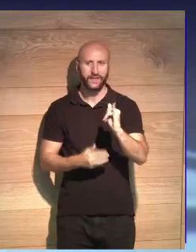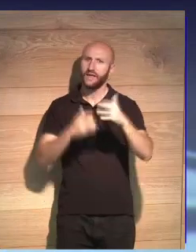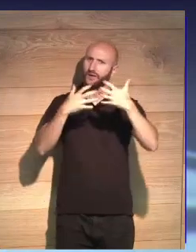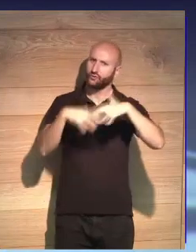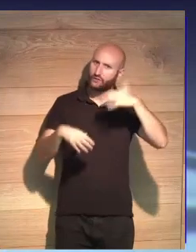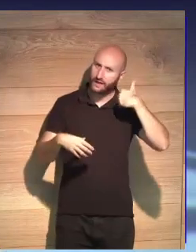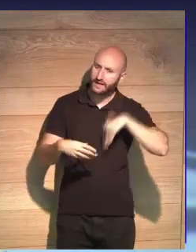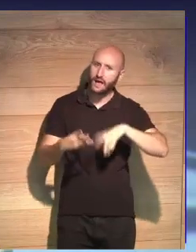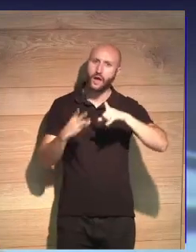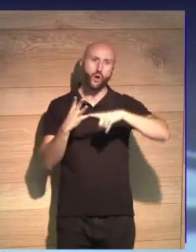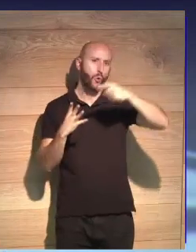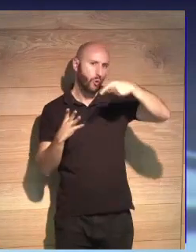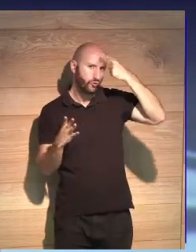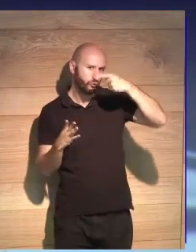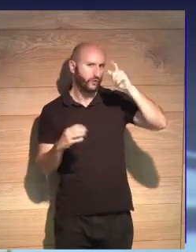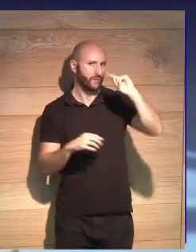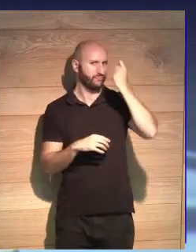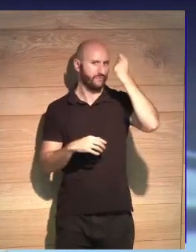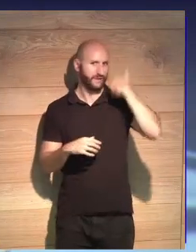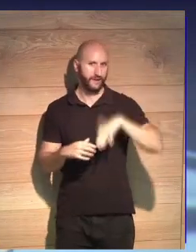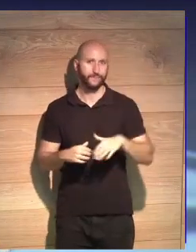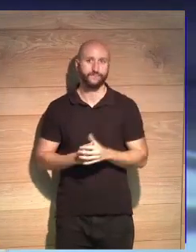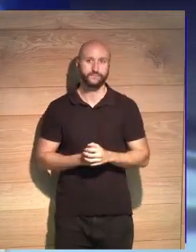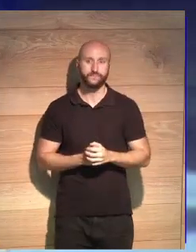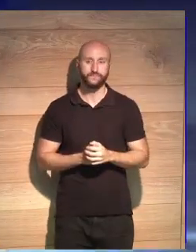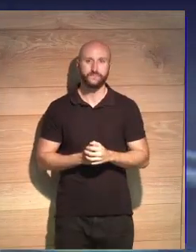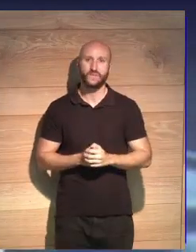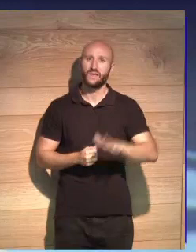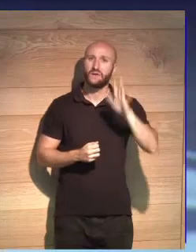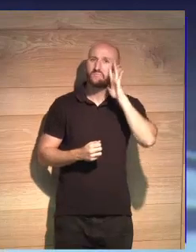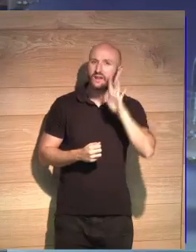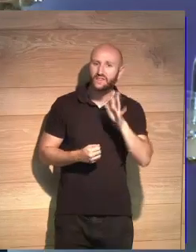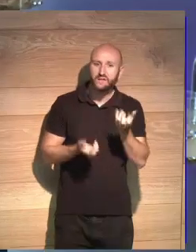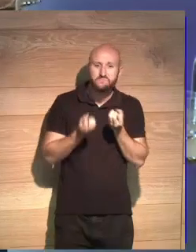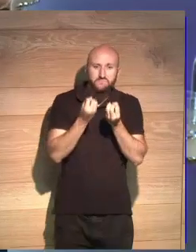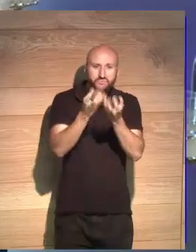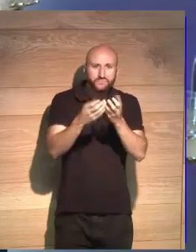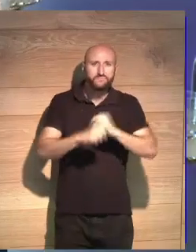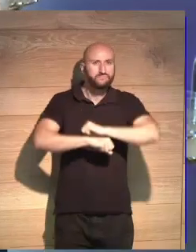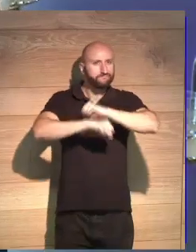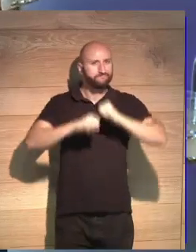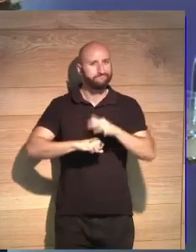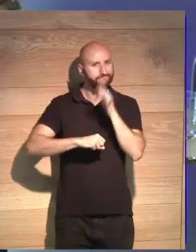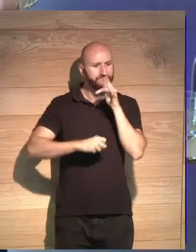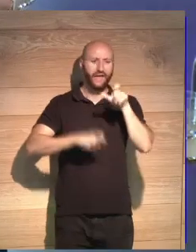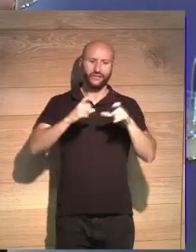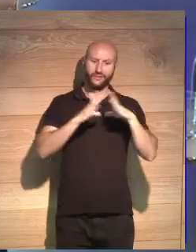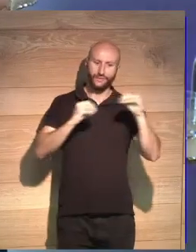technical training, we have the industry, we have the culture, because it's very important to say that among